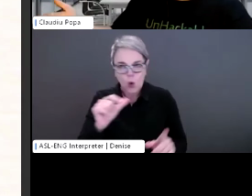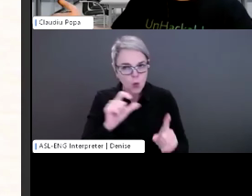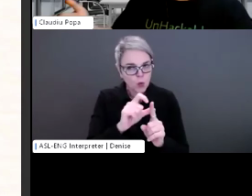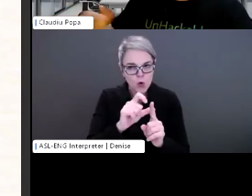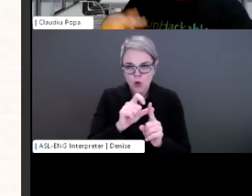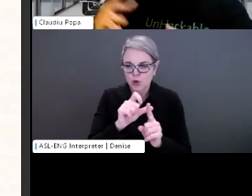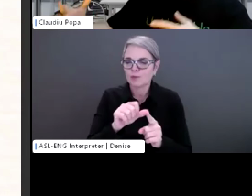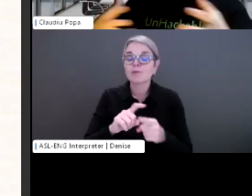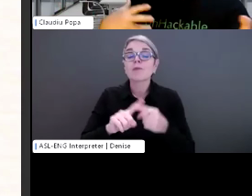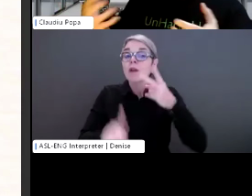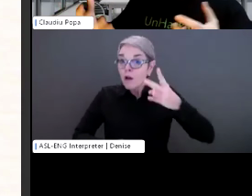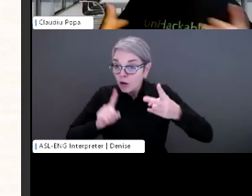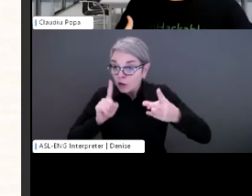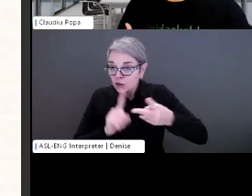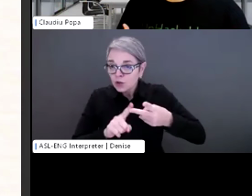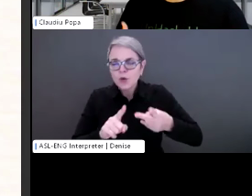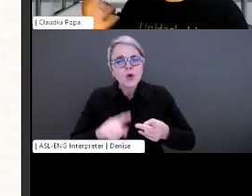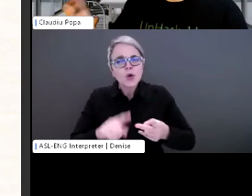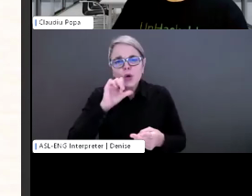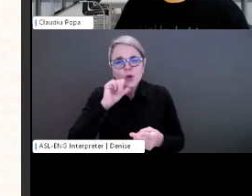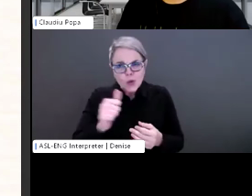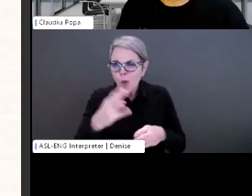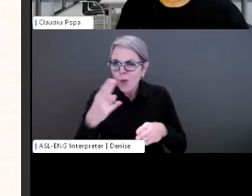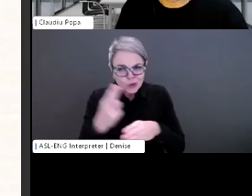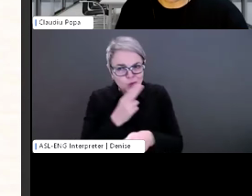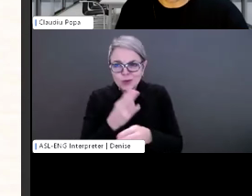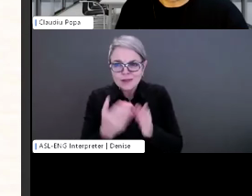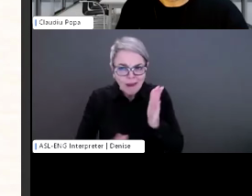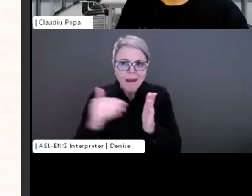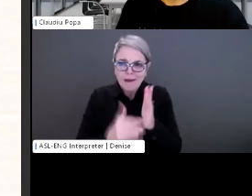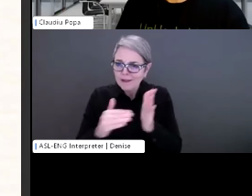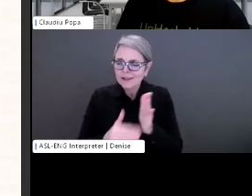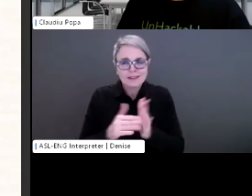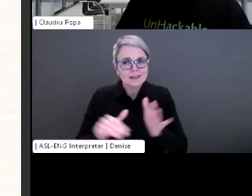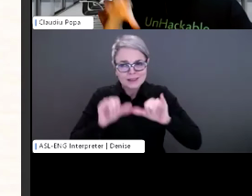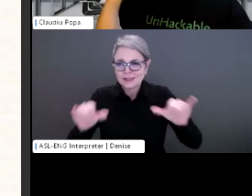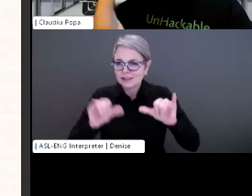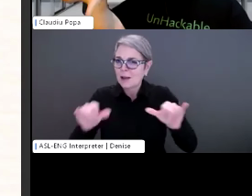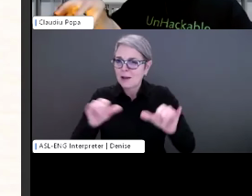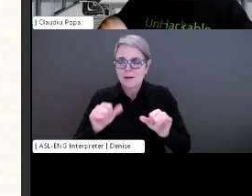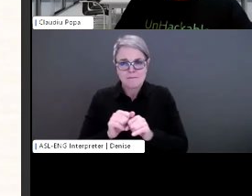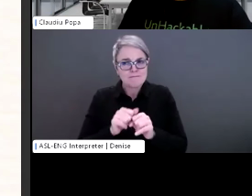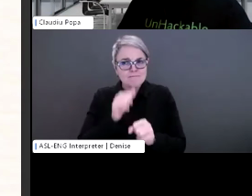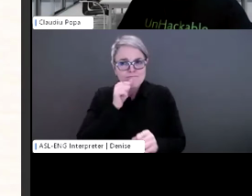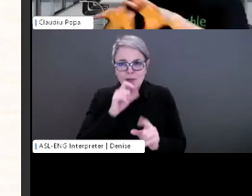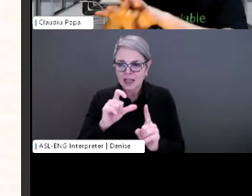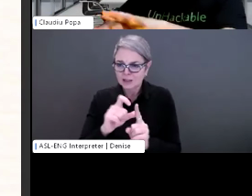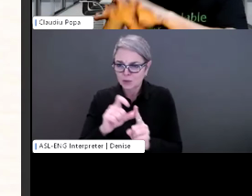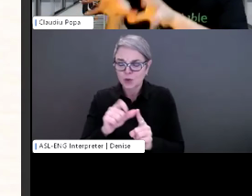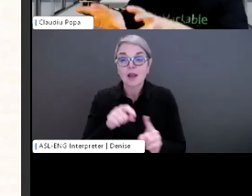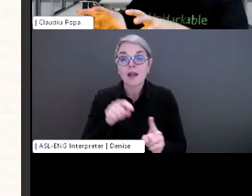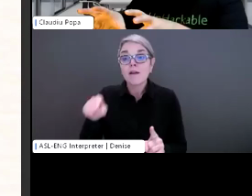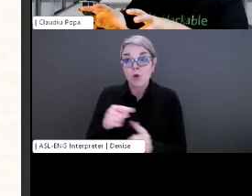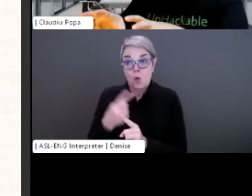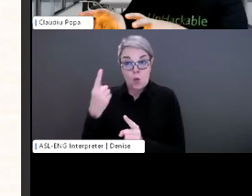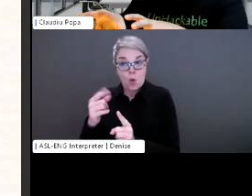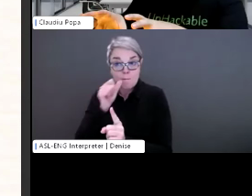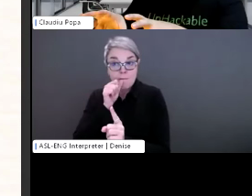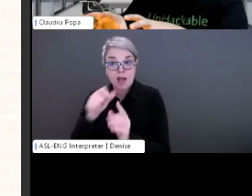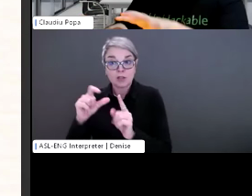them, because the places that you've used those passwords are likely to be hacked anyway. So as soon as one place gets hacked, if they have